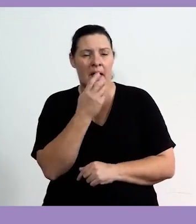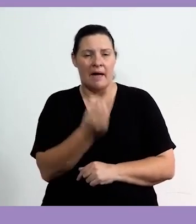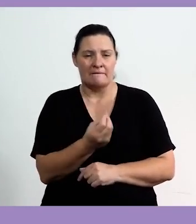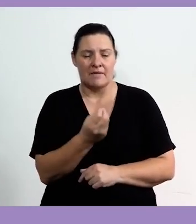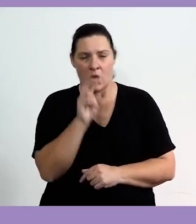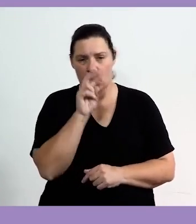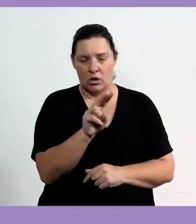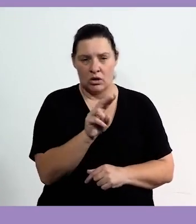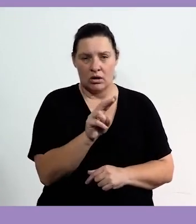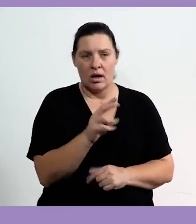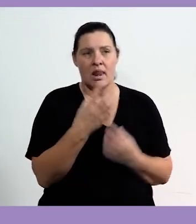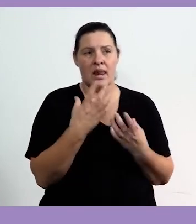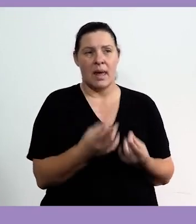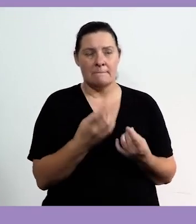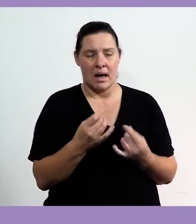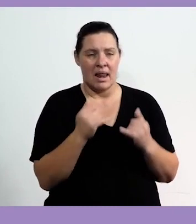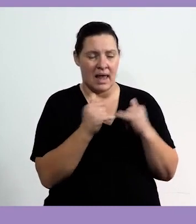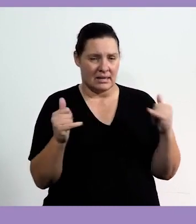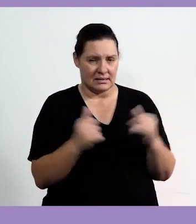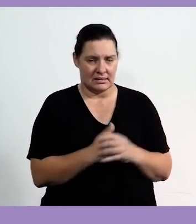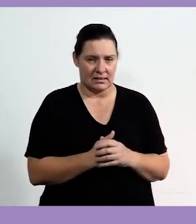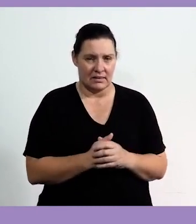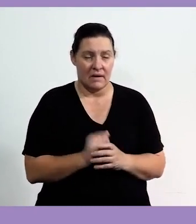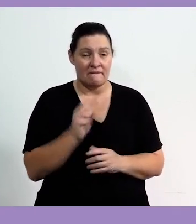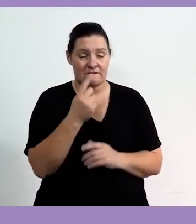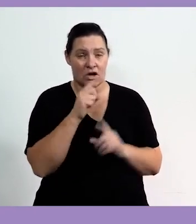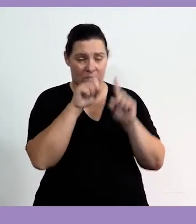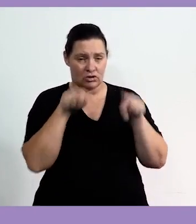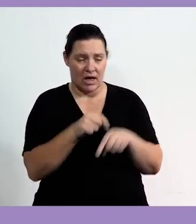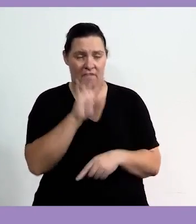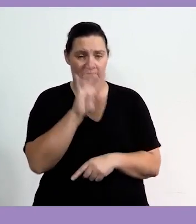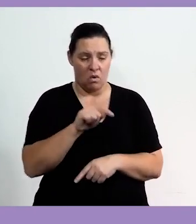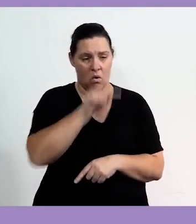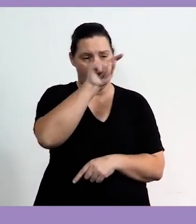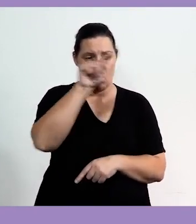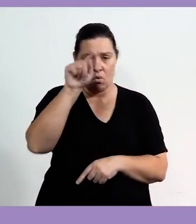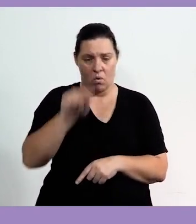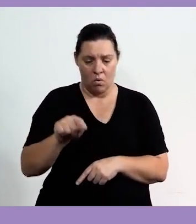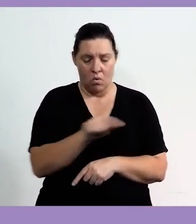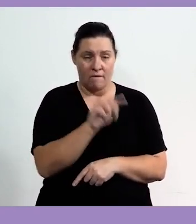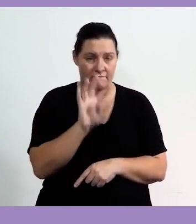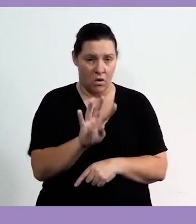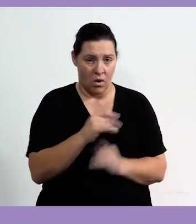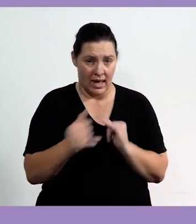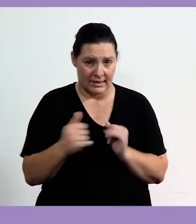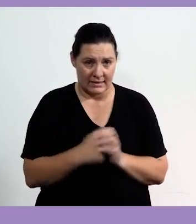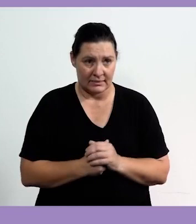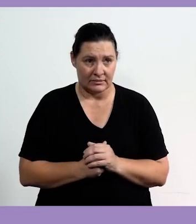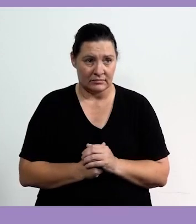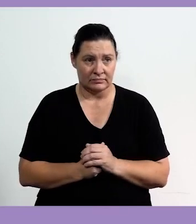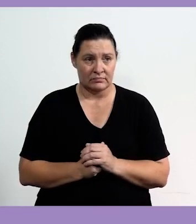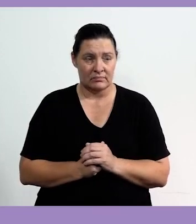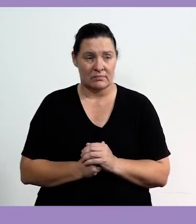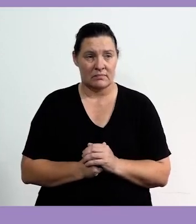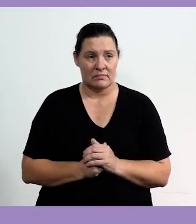here below. So we are looking at the number of lines. The first picture has 4 lines. That is 1, 2,